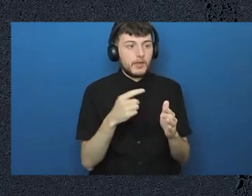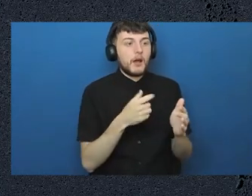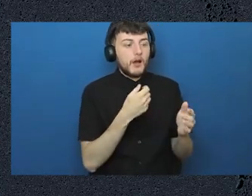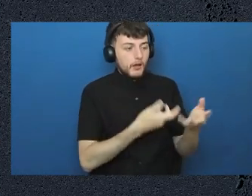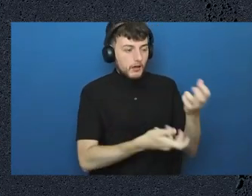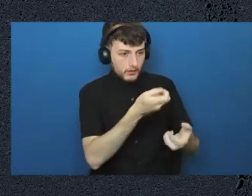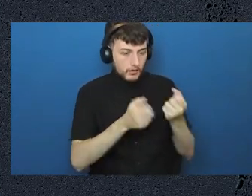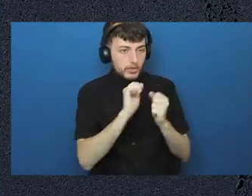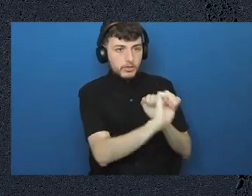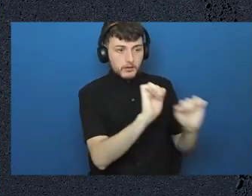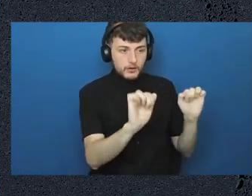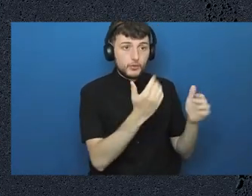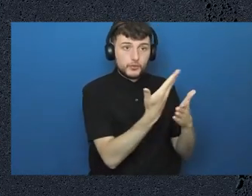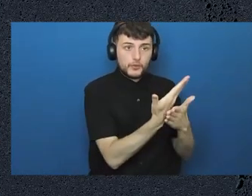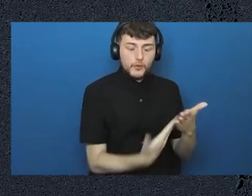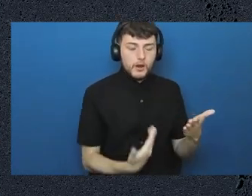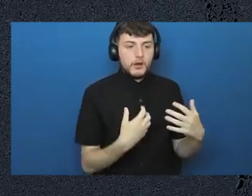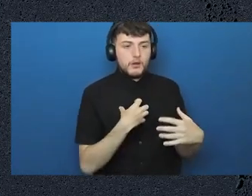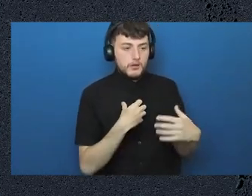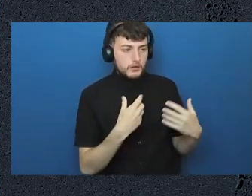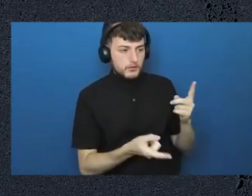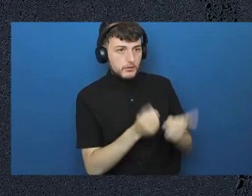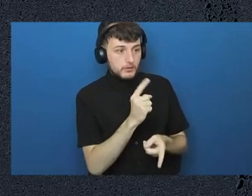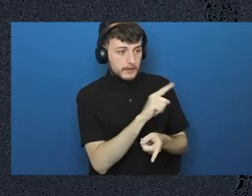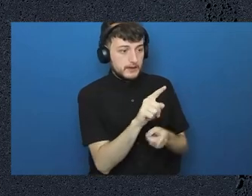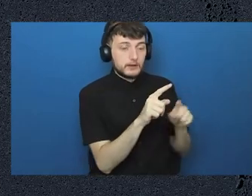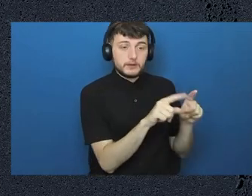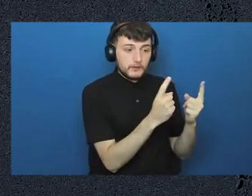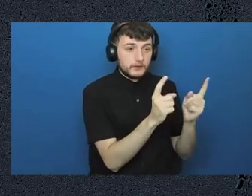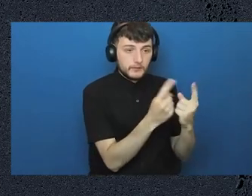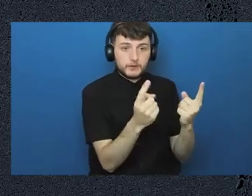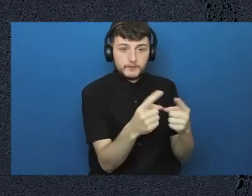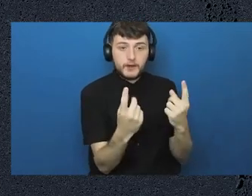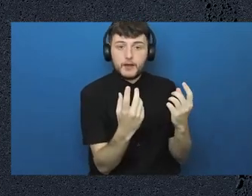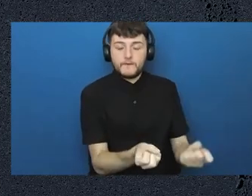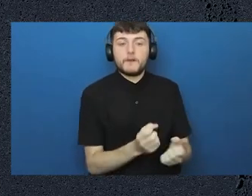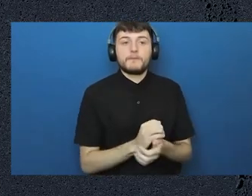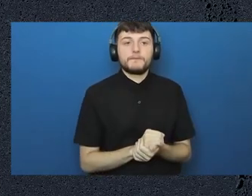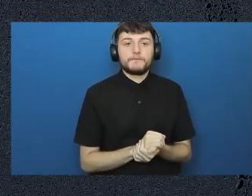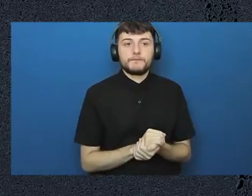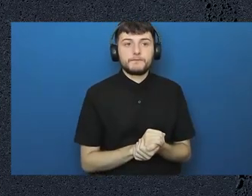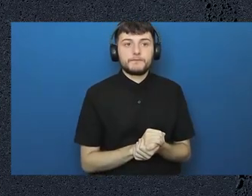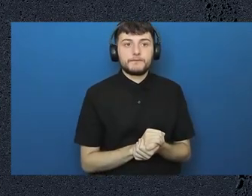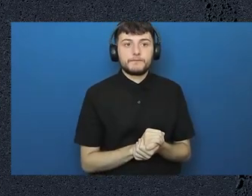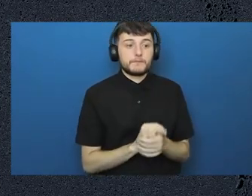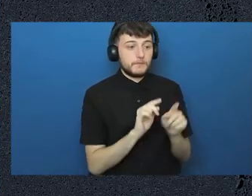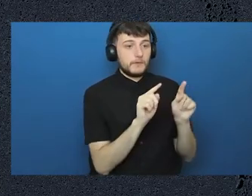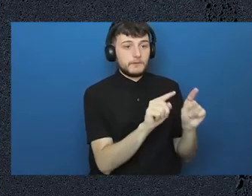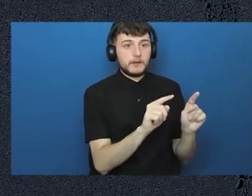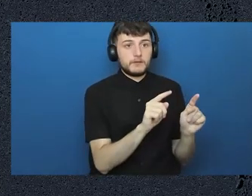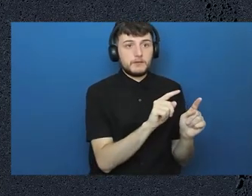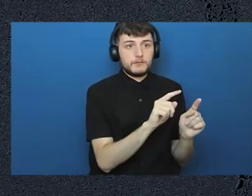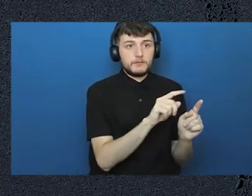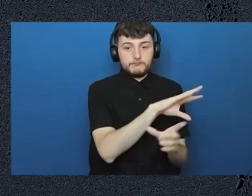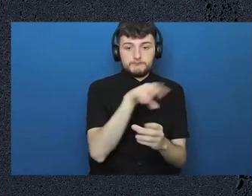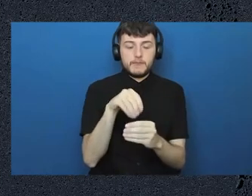start realizing that actually they're not exactly the same. They're actually quite different. So we kind of picked that up and put it in recruitment as well. And again, it was